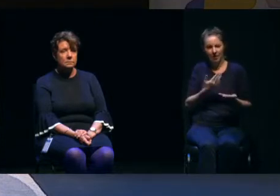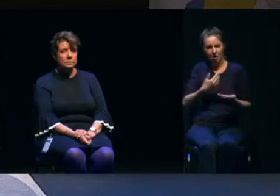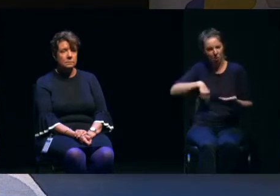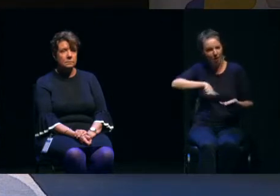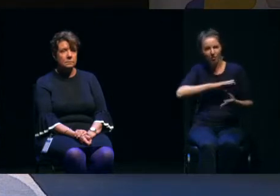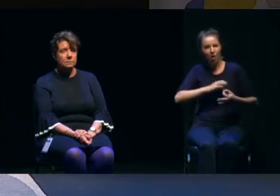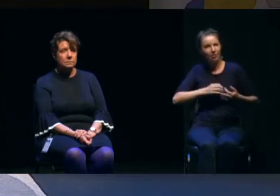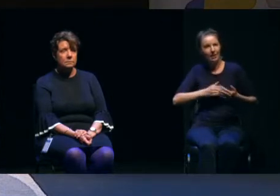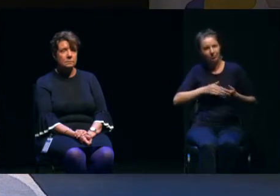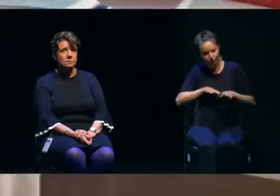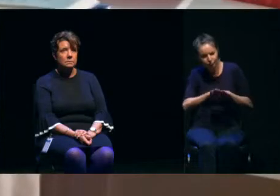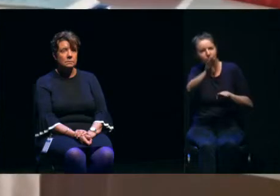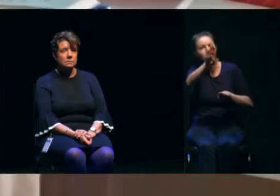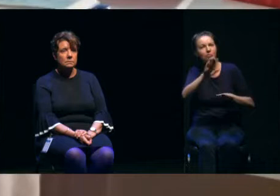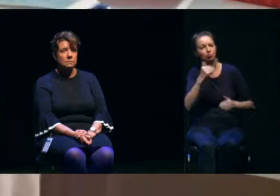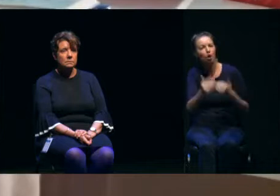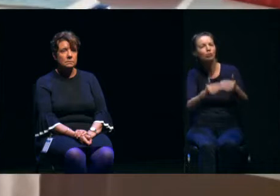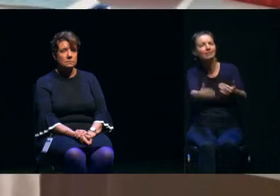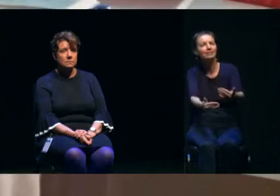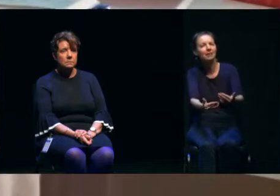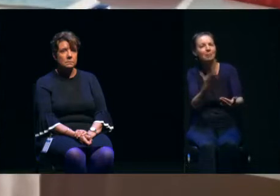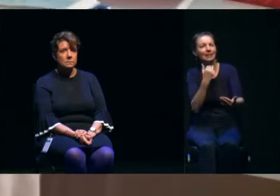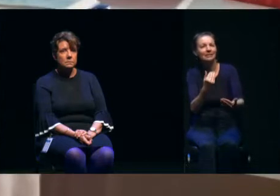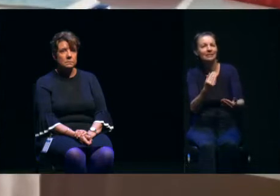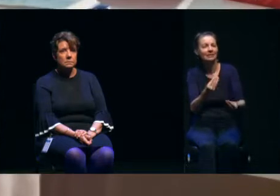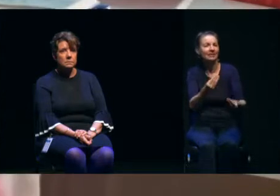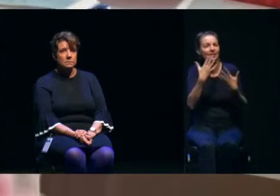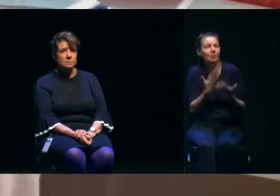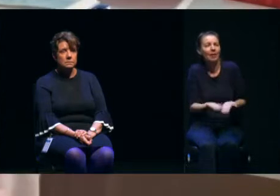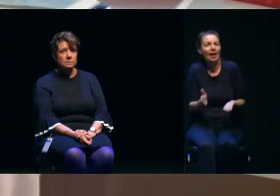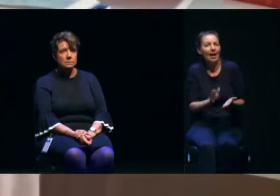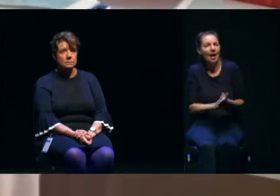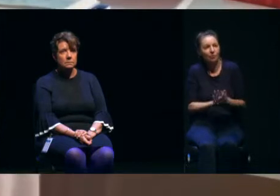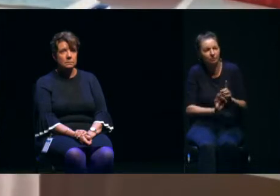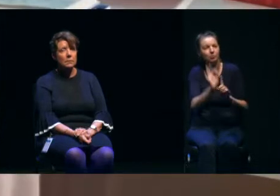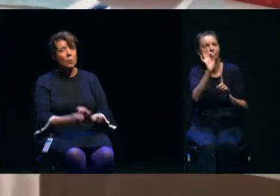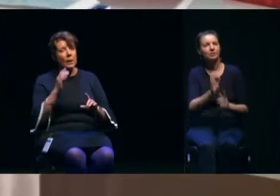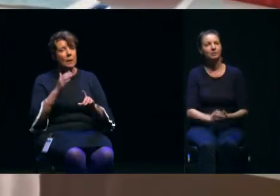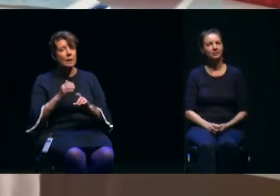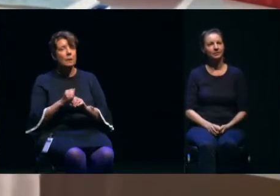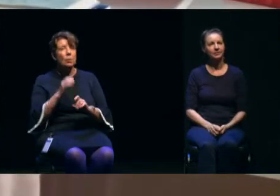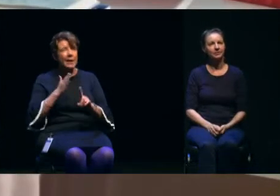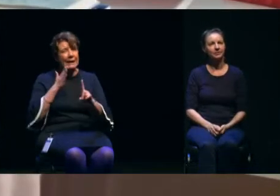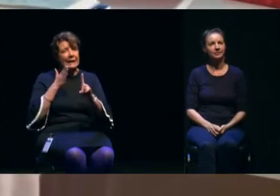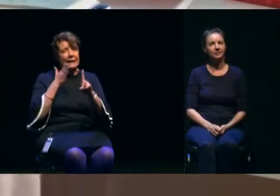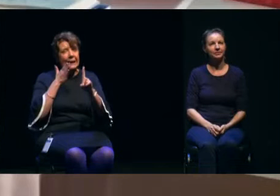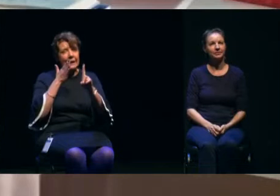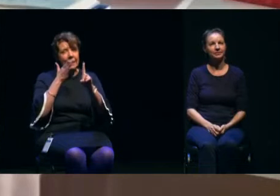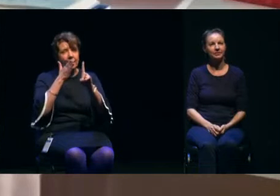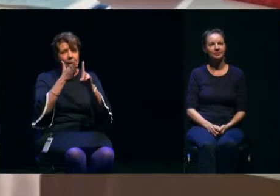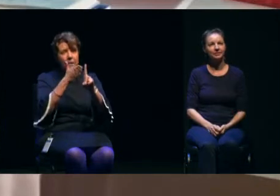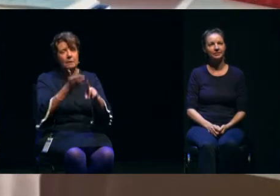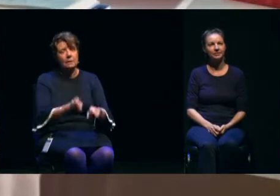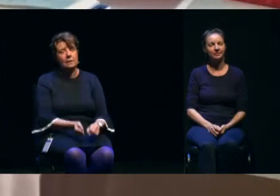you talk of. Reassure us. We are getting there. We are getting